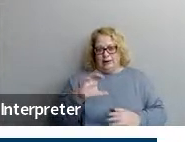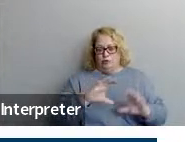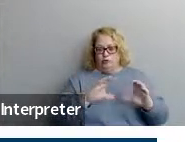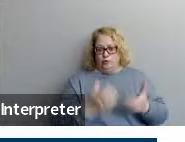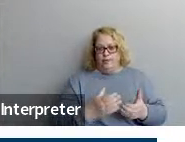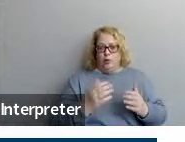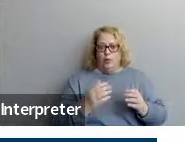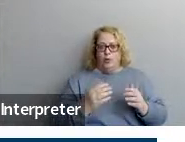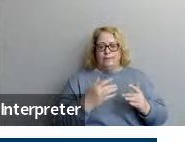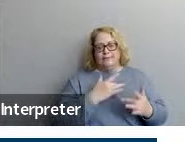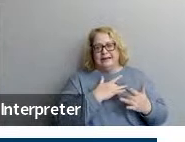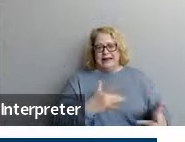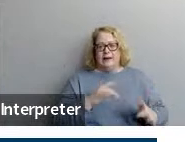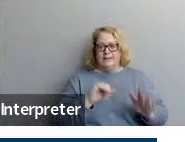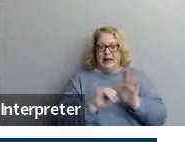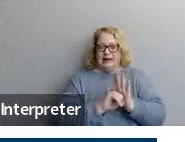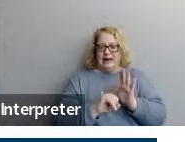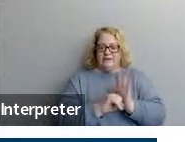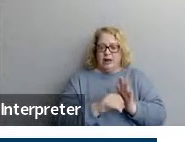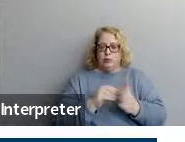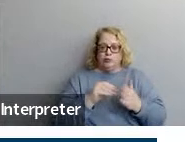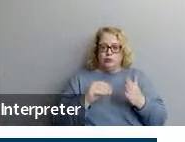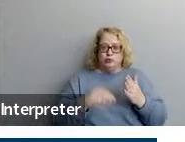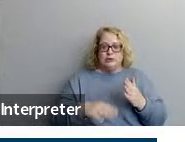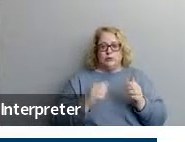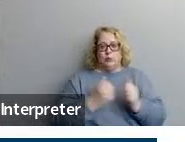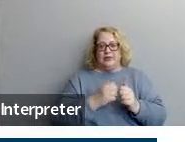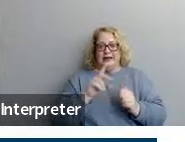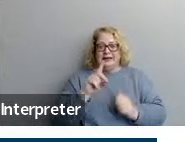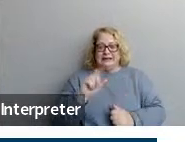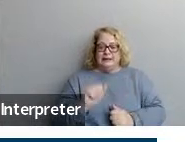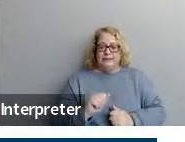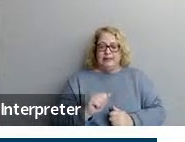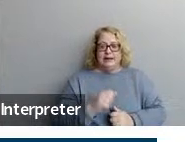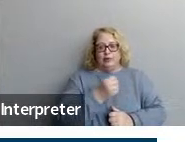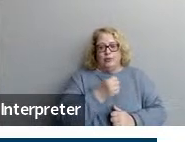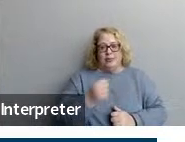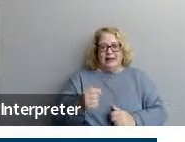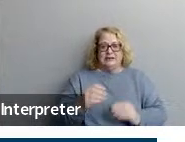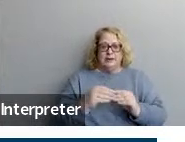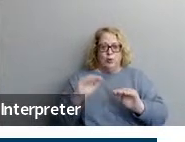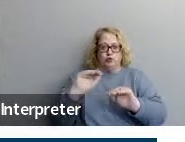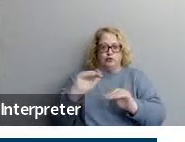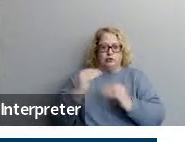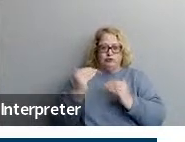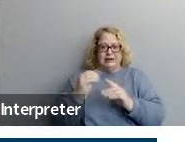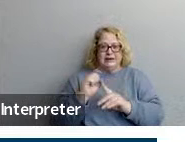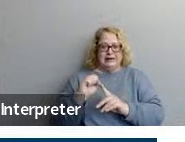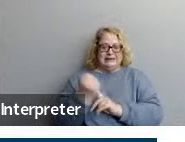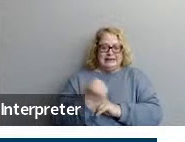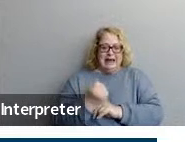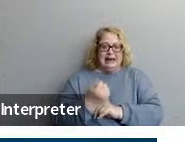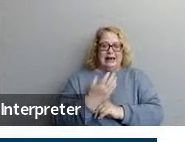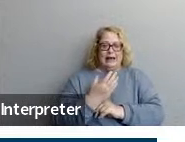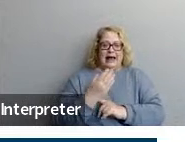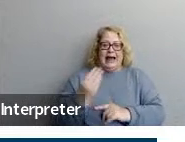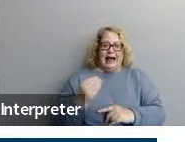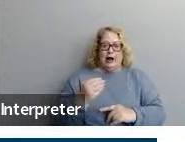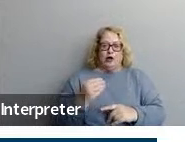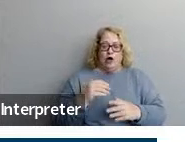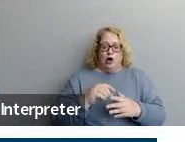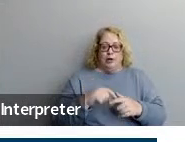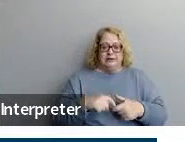disability. With a particular disability, they are placed in a more restrictive setting and are suspended and are